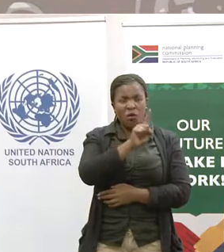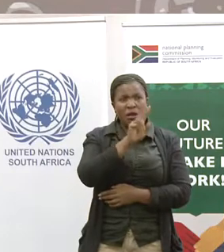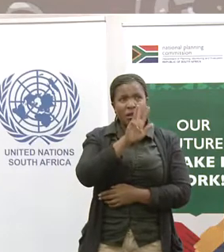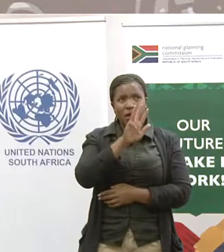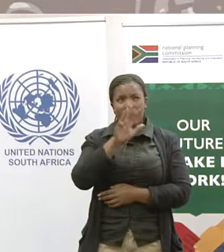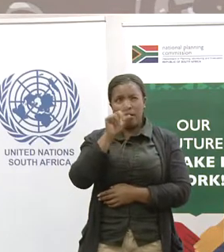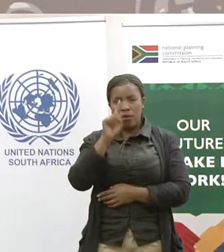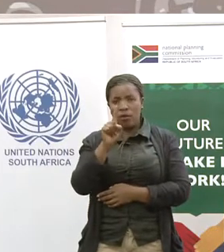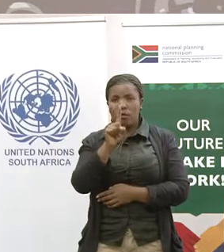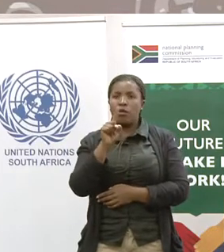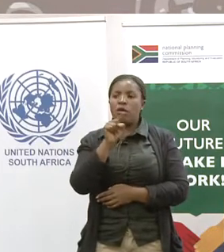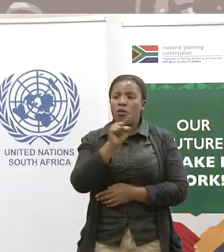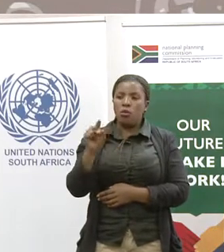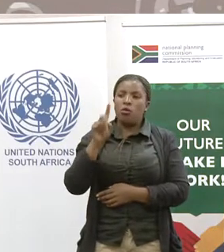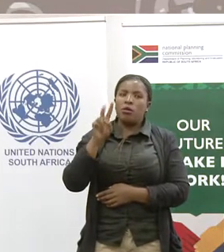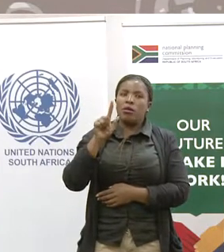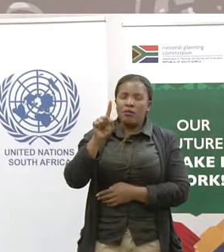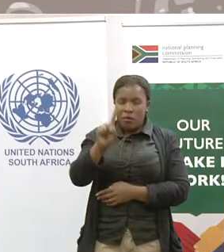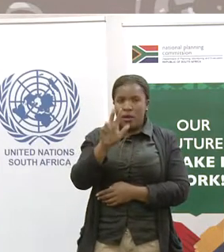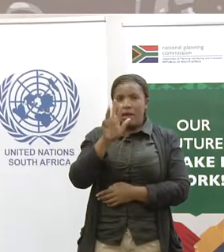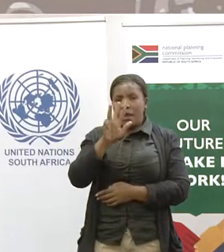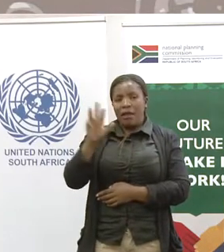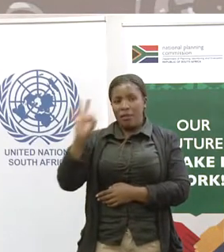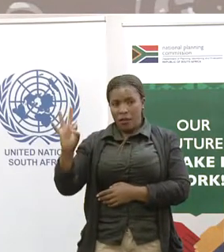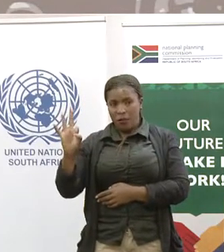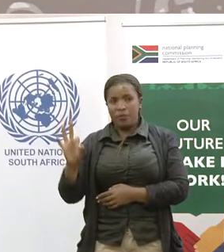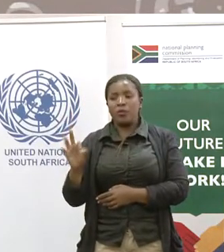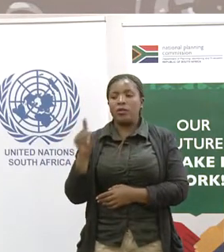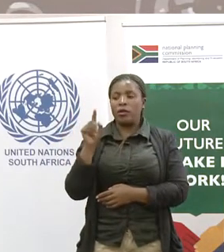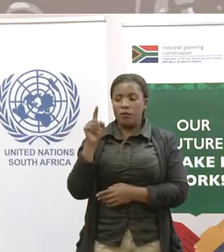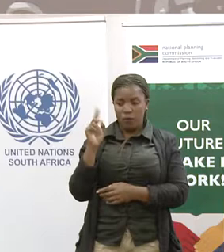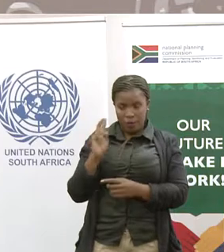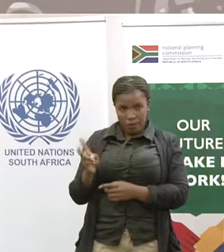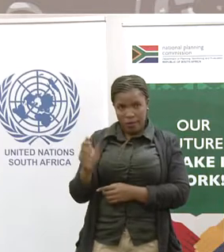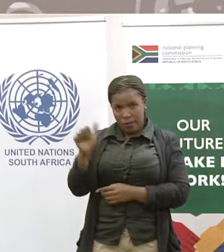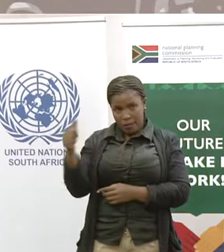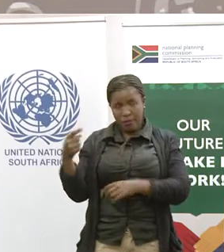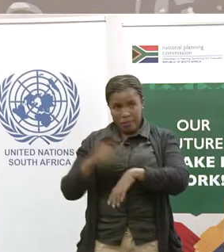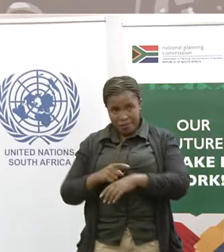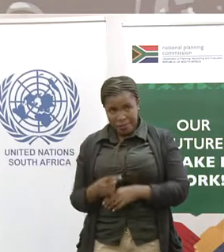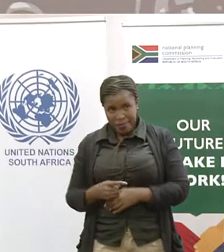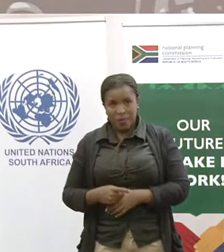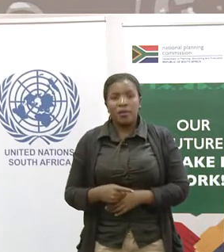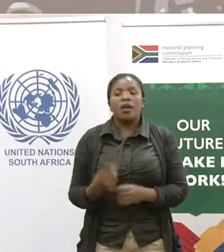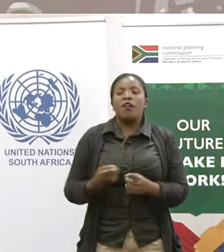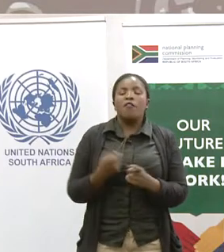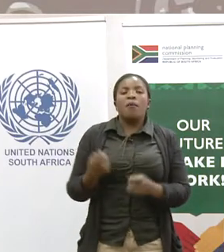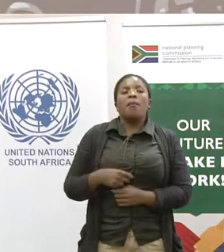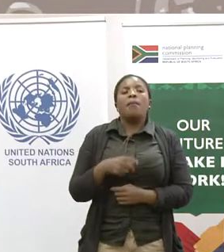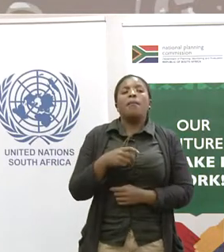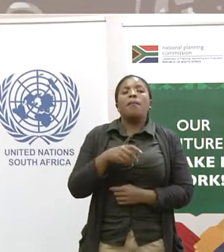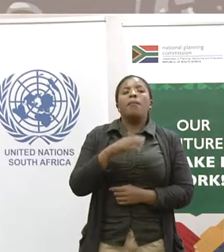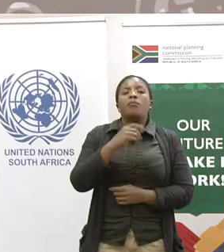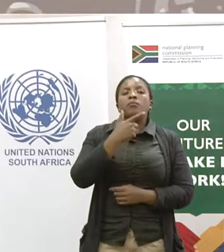from 1995 to 1997. He was the Chancellor of the University from May 2001 until 31 December